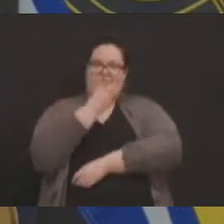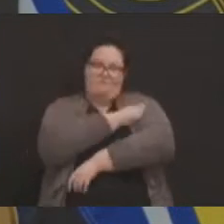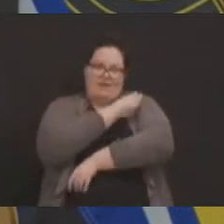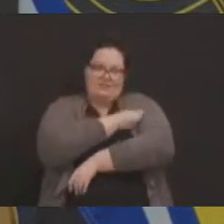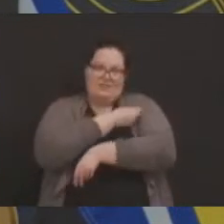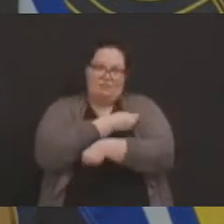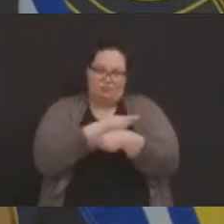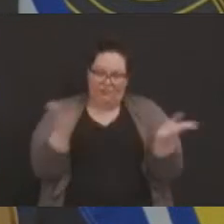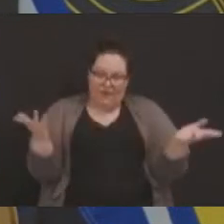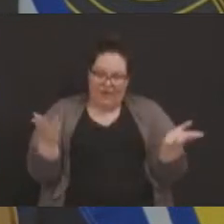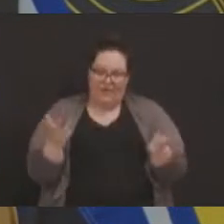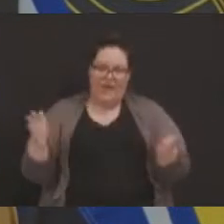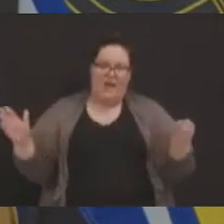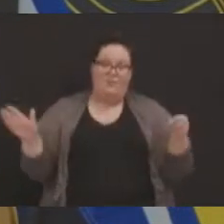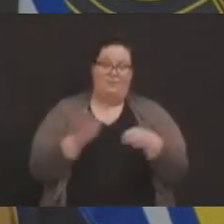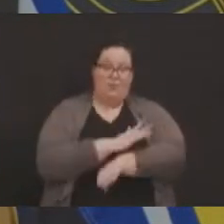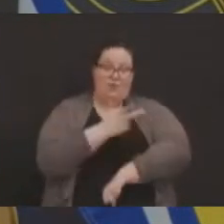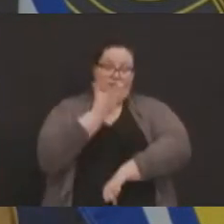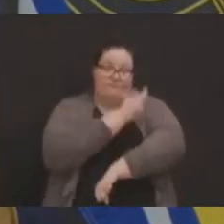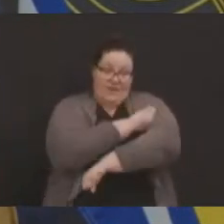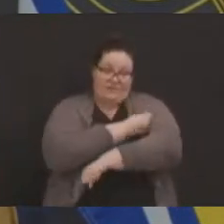work vaccinating New Brunswickers continue.